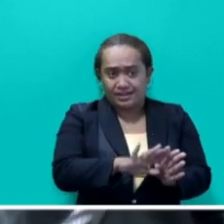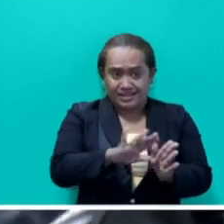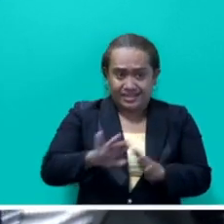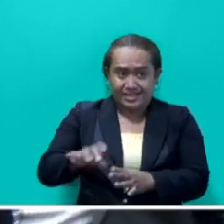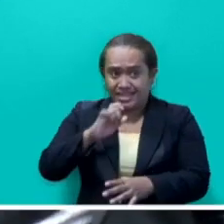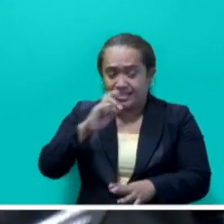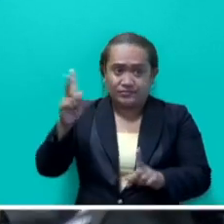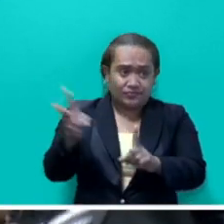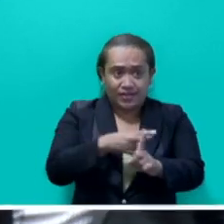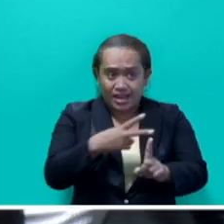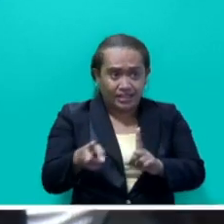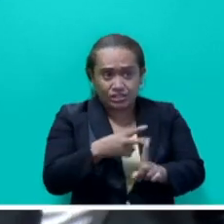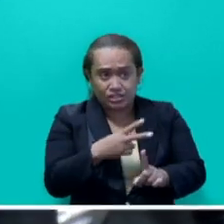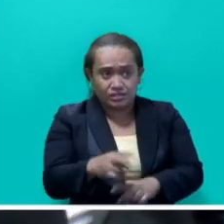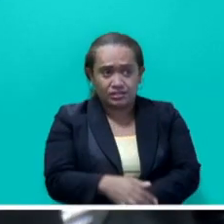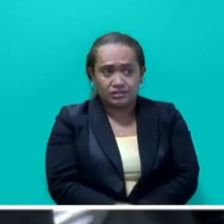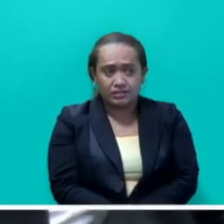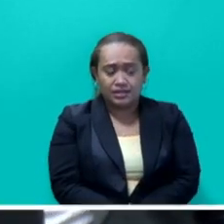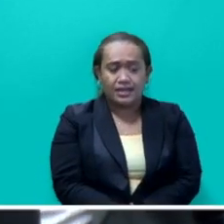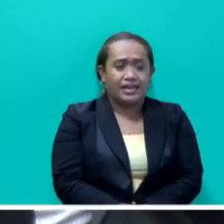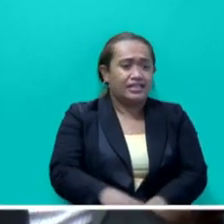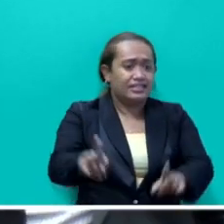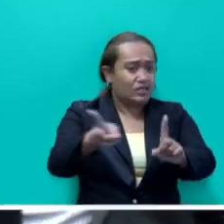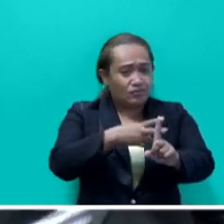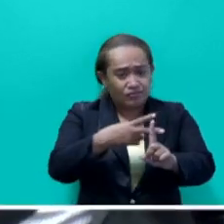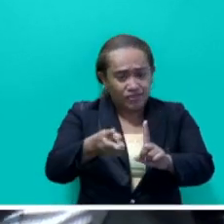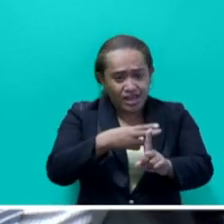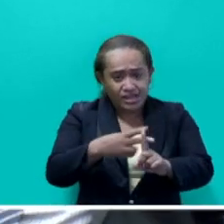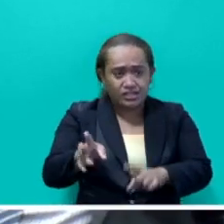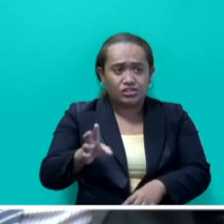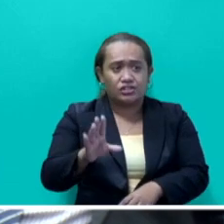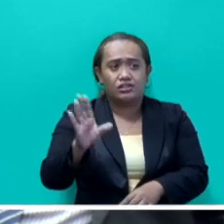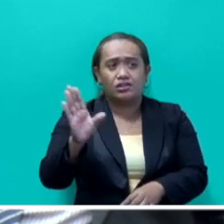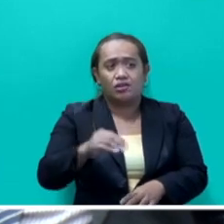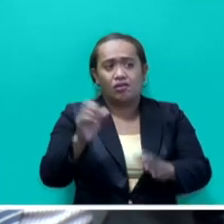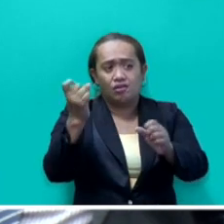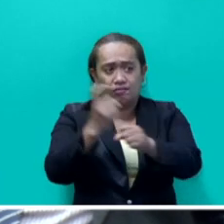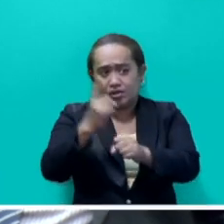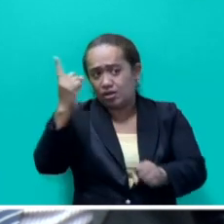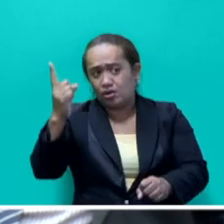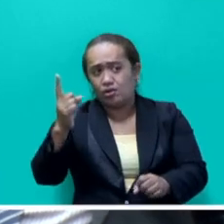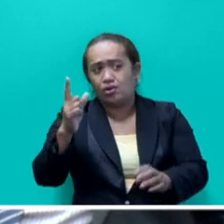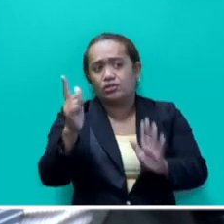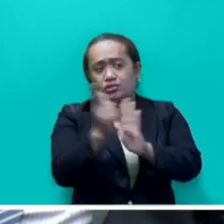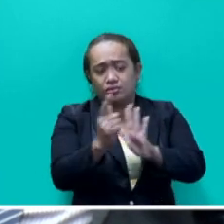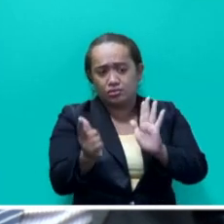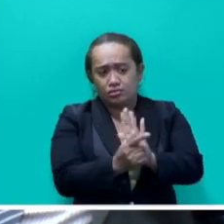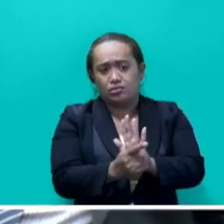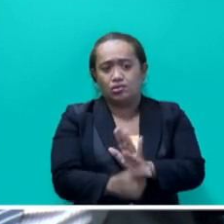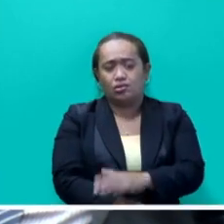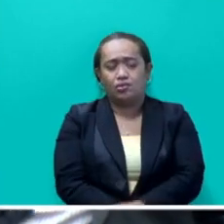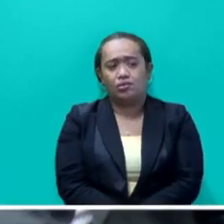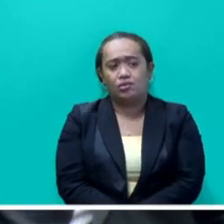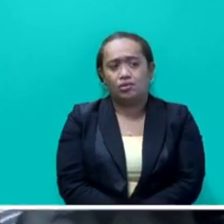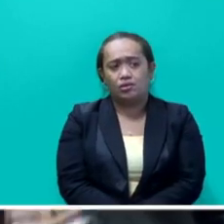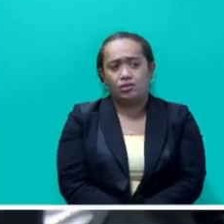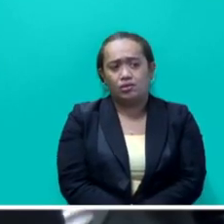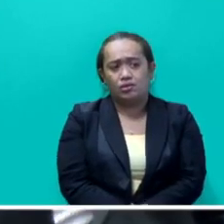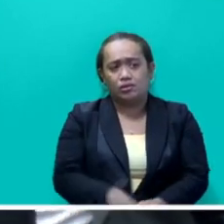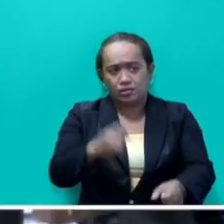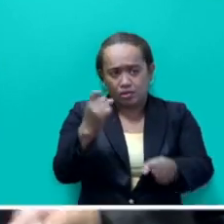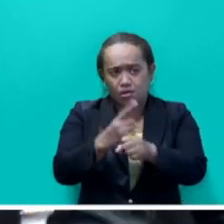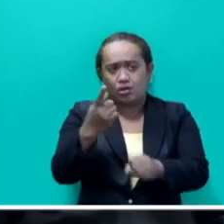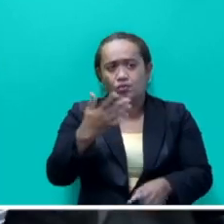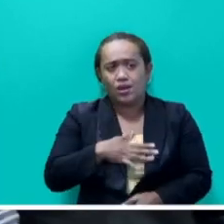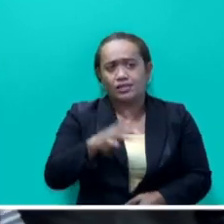that again. Permanent alienation is inconsistent with what God instituted for